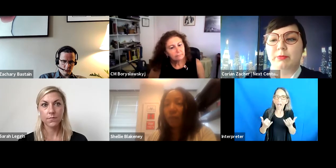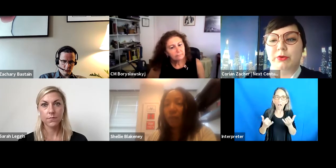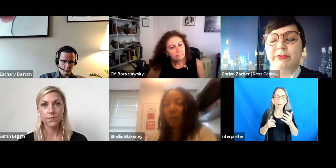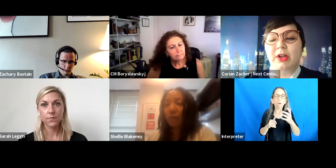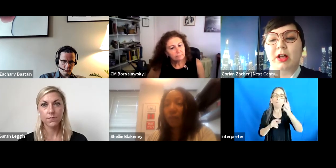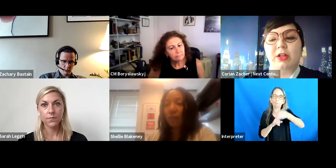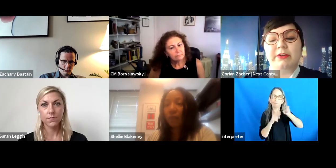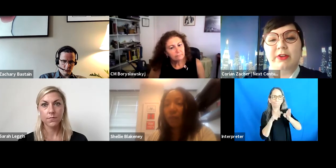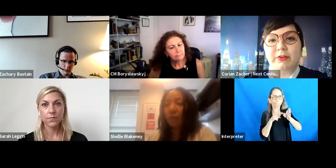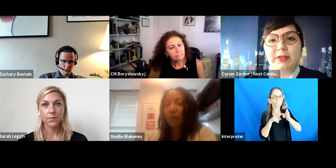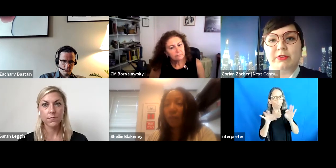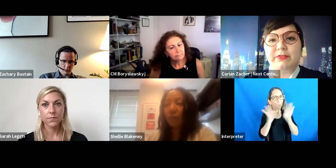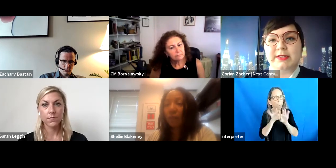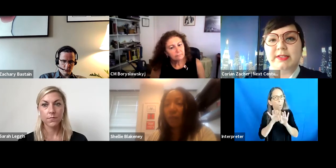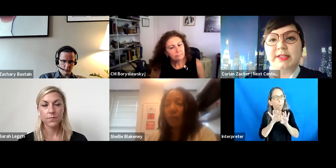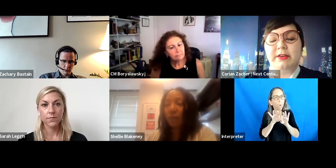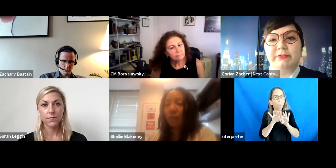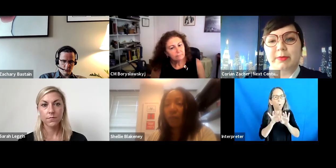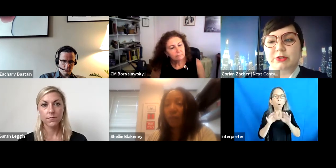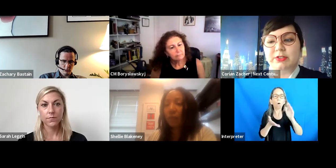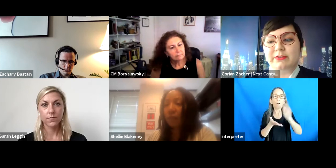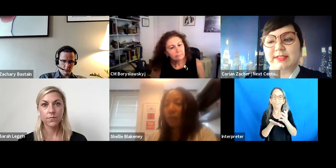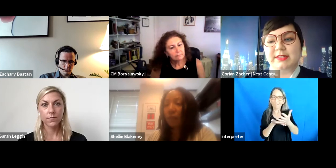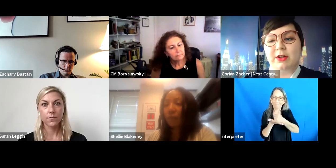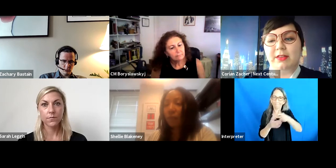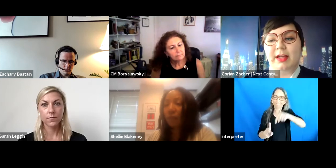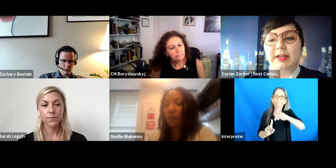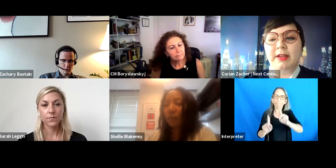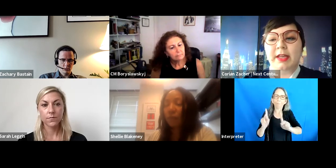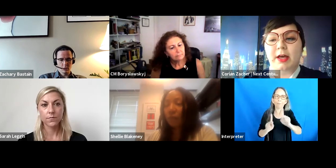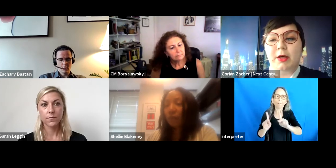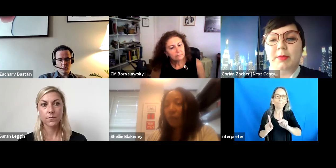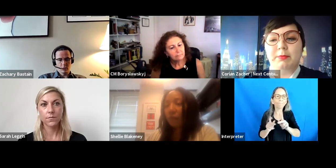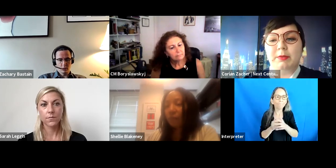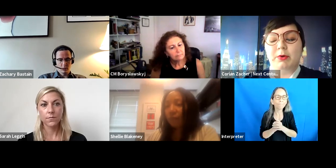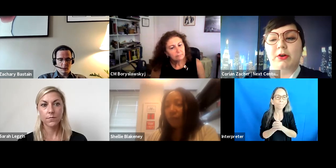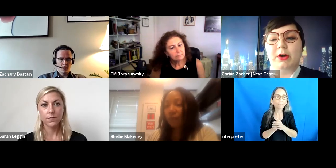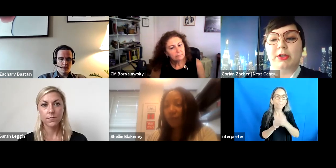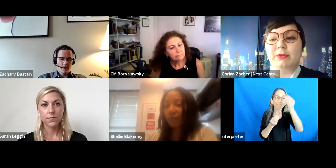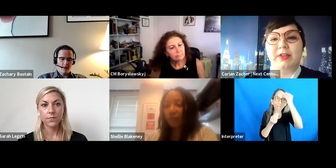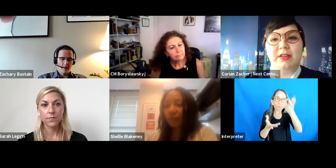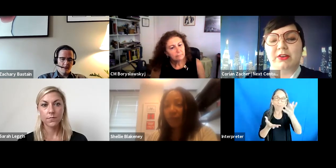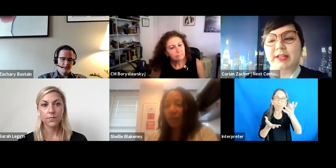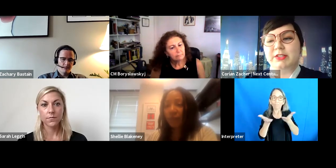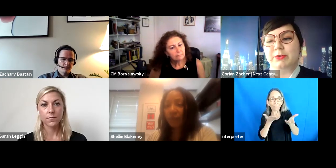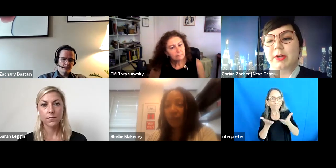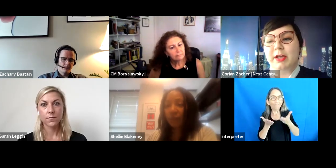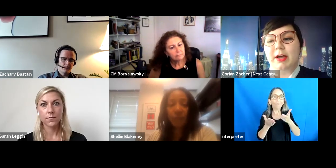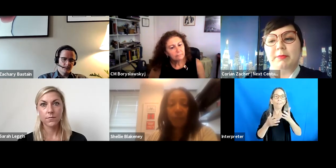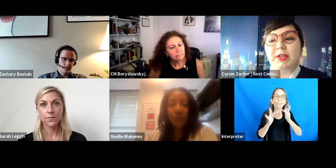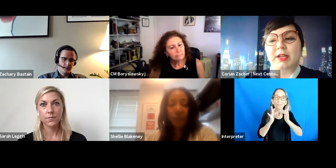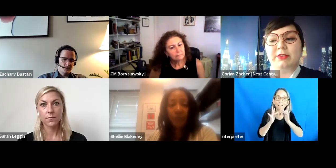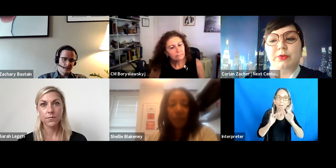pandemic has moved a lot of government services and information services online, and people are using the internet